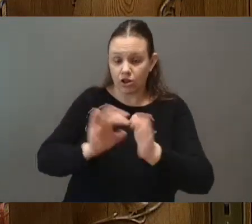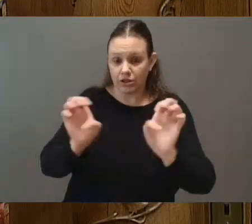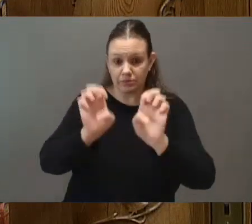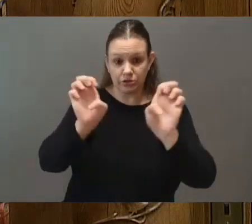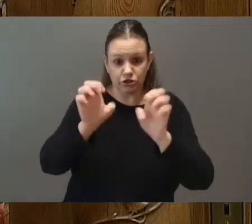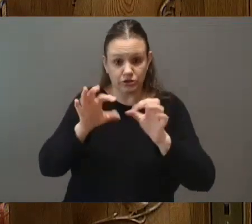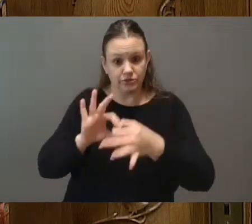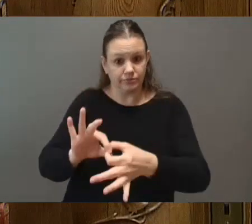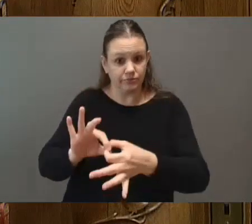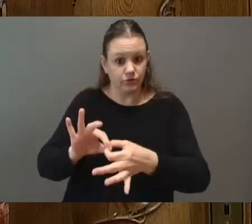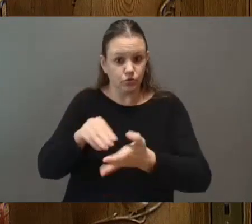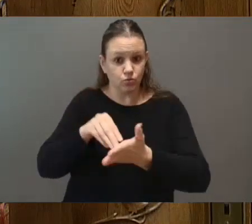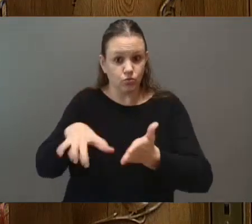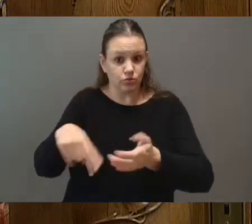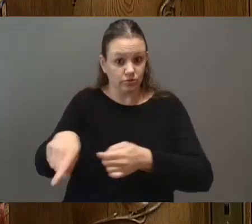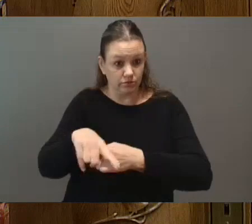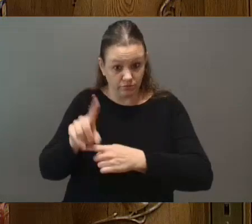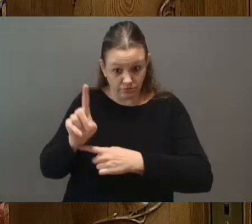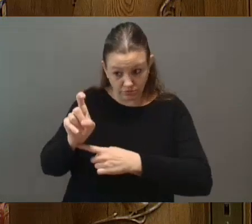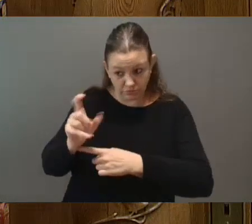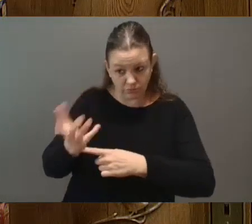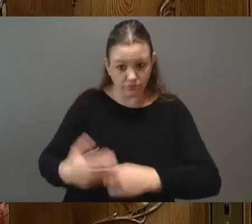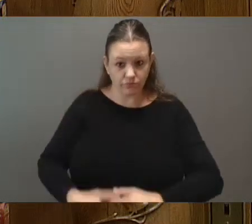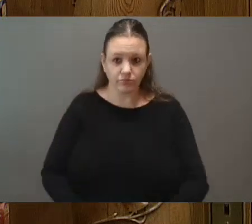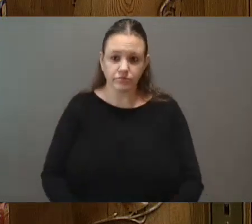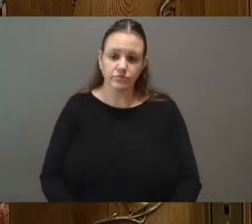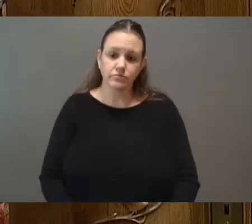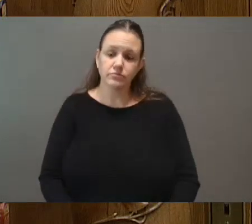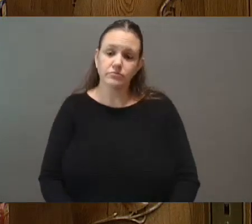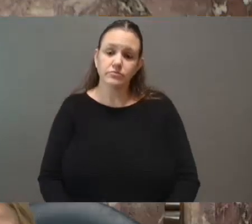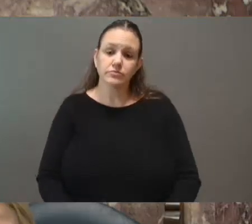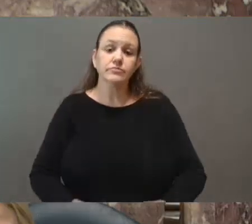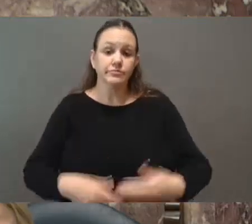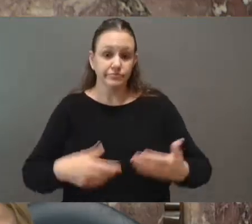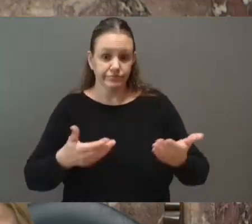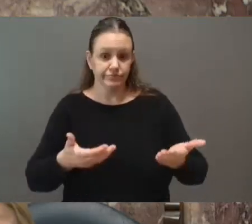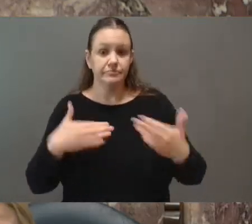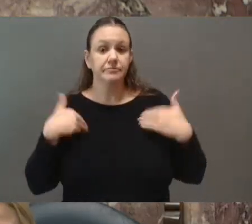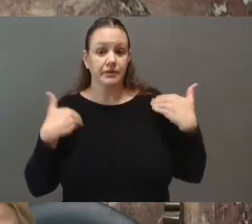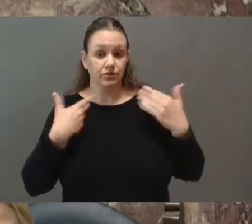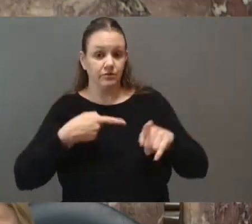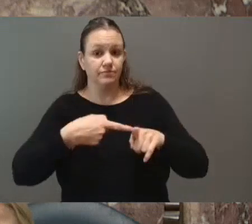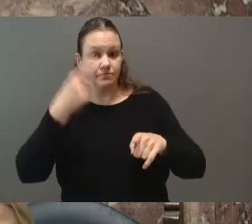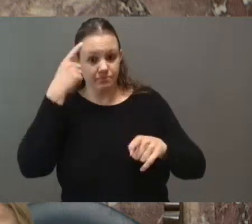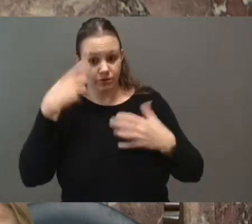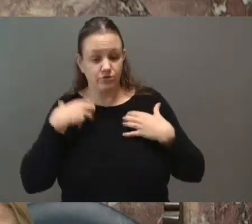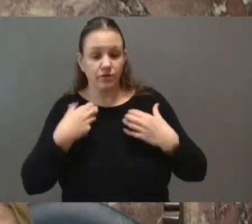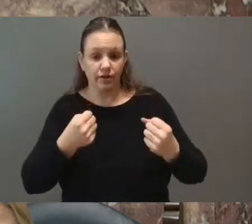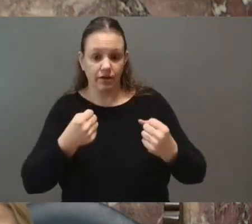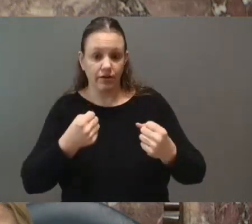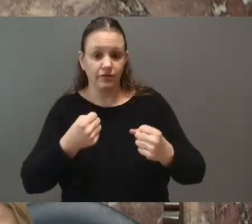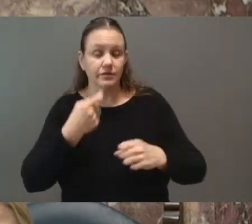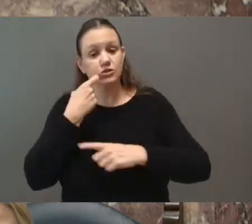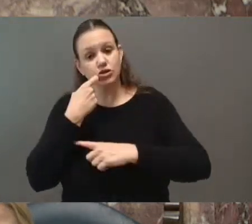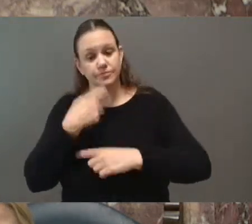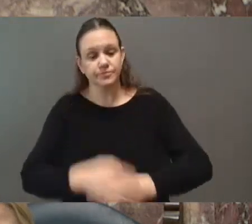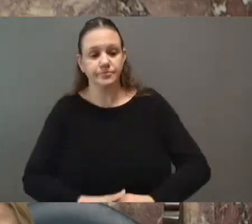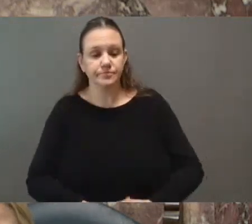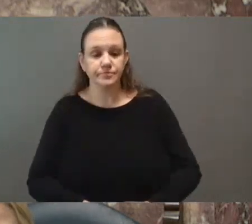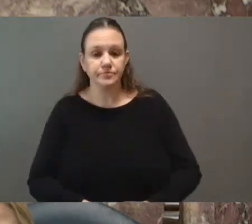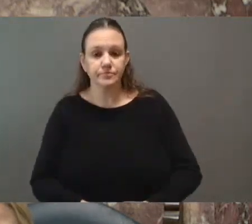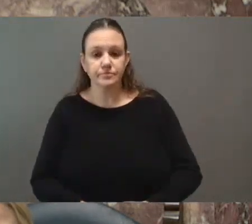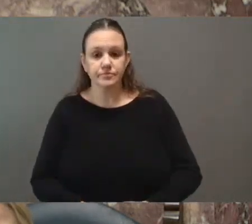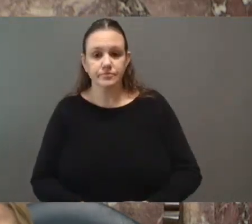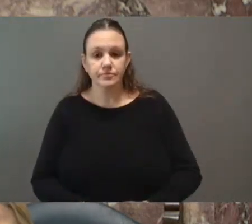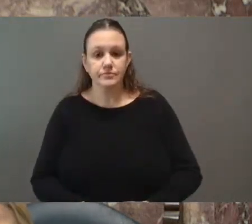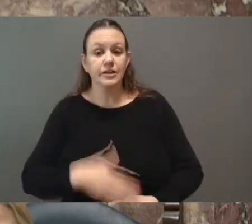Minister of Mental Health and Addictions. Thank you very much, Honourable Speaker, and thank you to the member for the question.